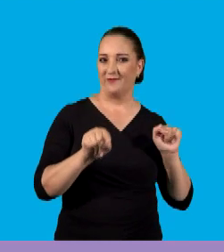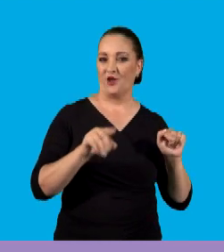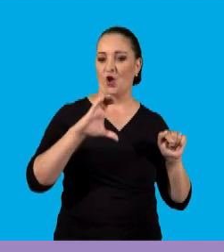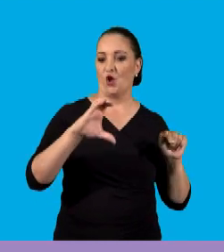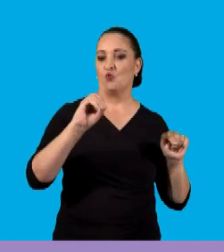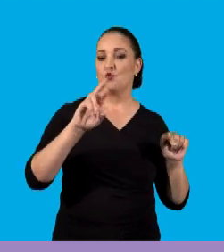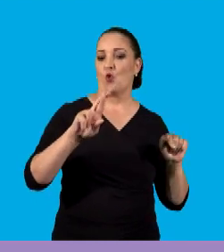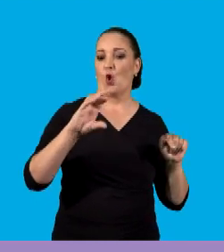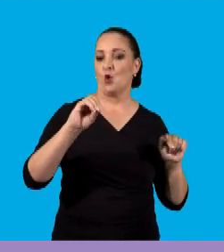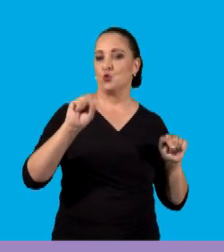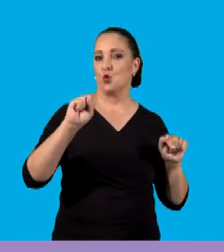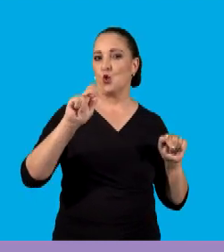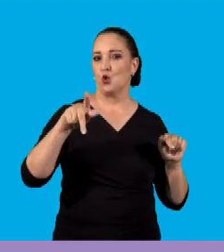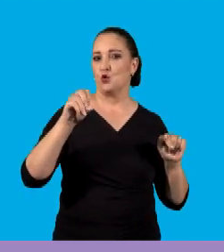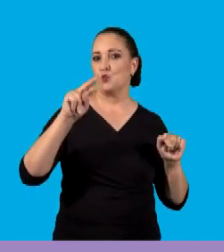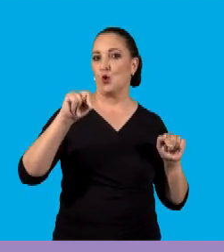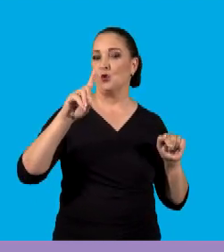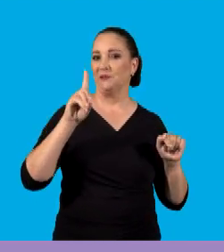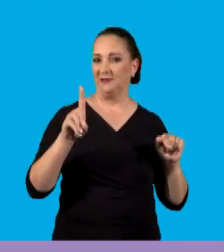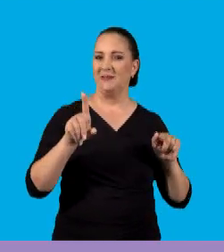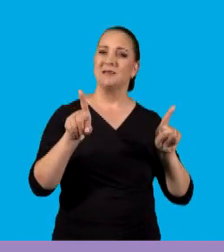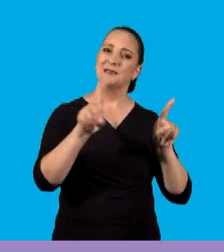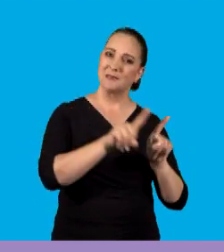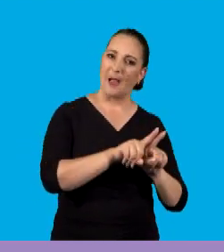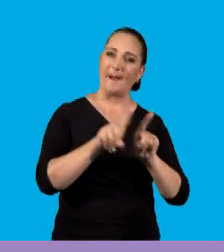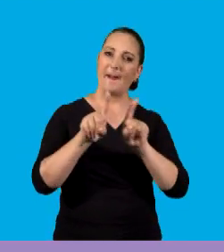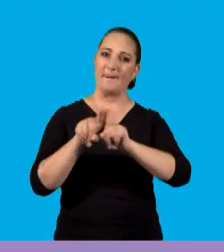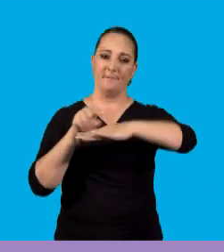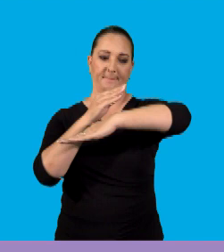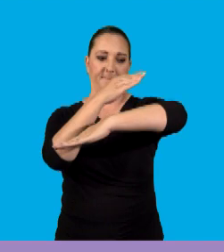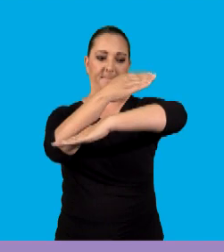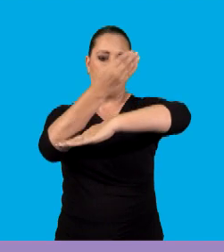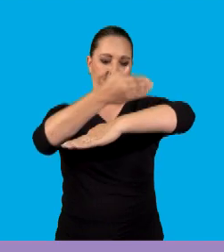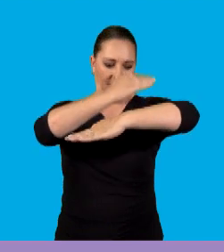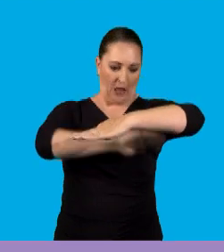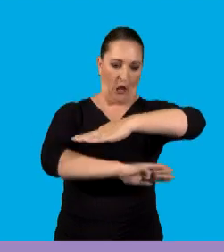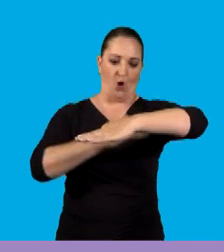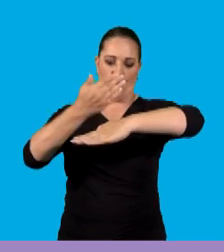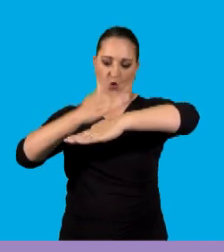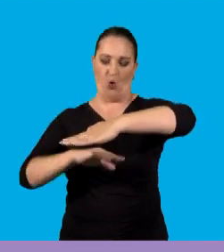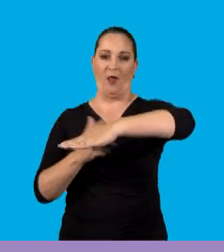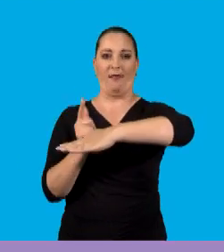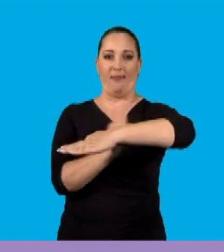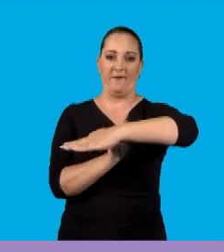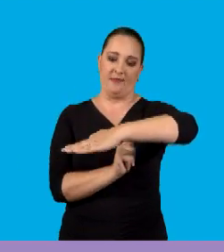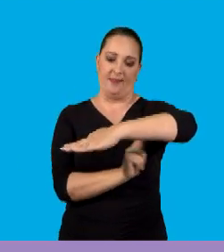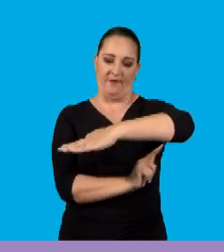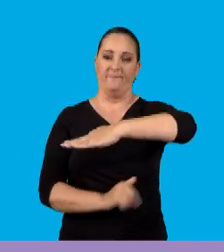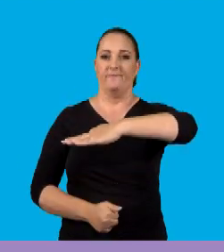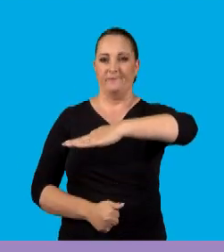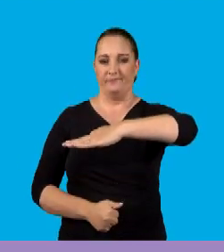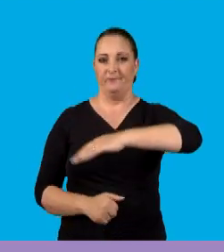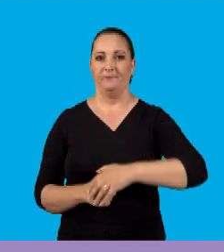correspond because they are sitting in the same position, which is below the transversal and on the